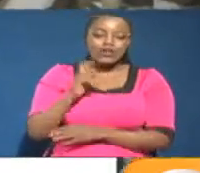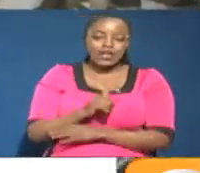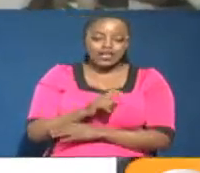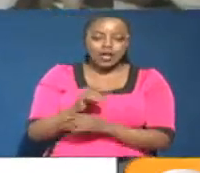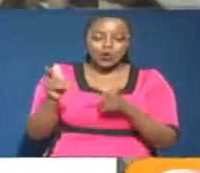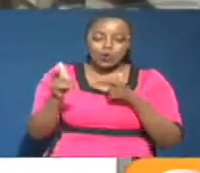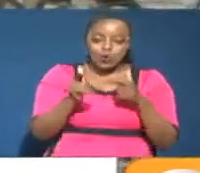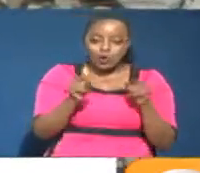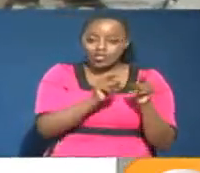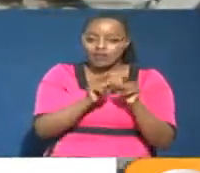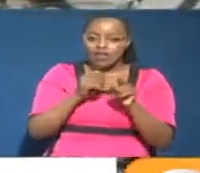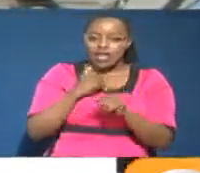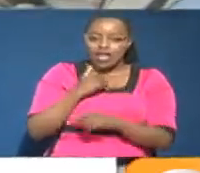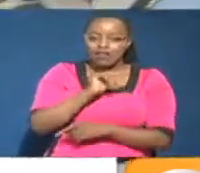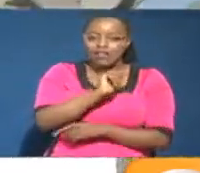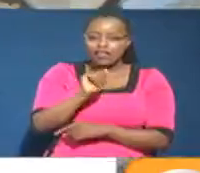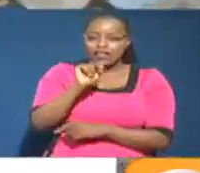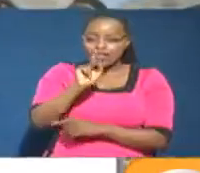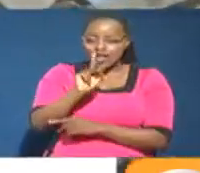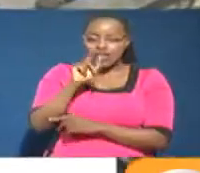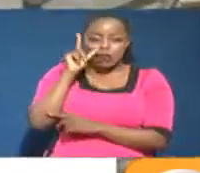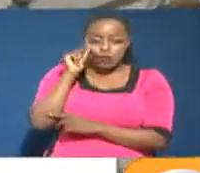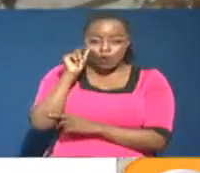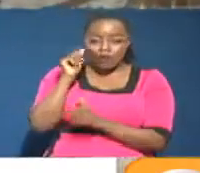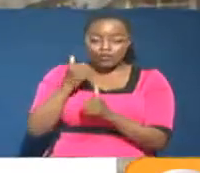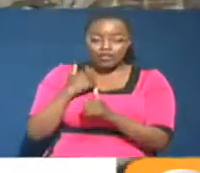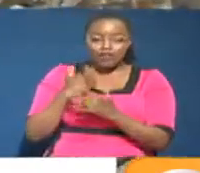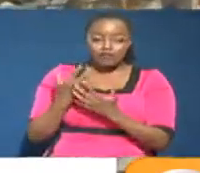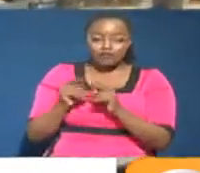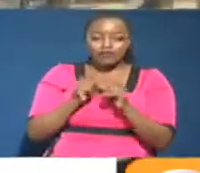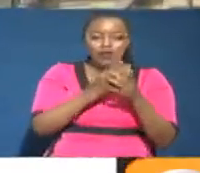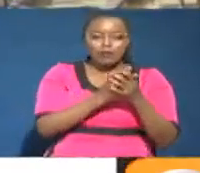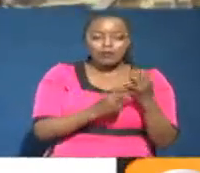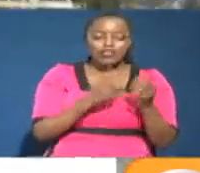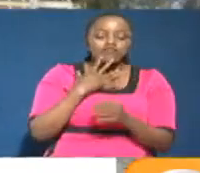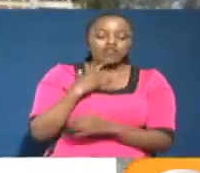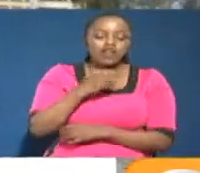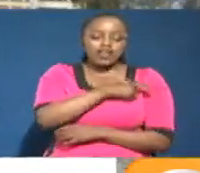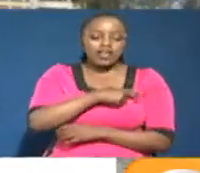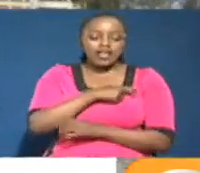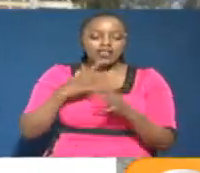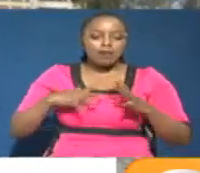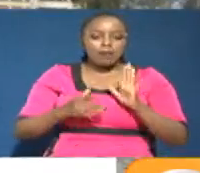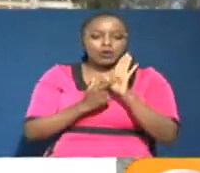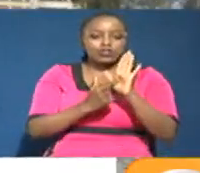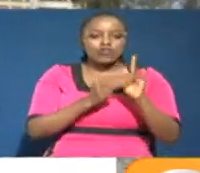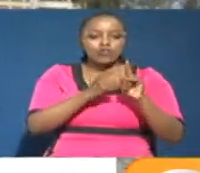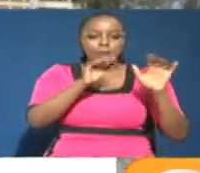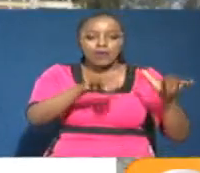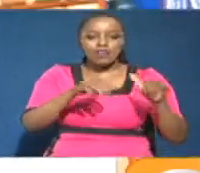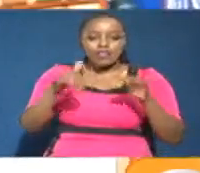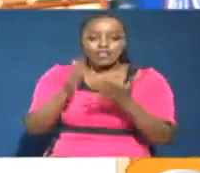spoke during this year's AAK annual convention in Mombasa that has brought together over 500 delegates and exhibitors from the